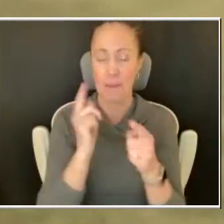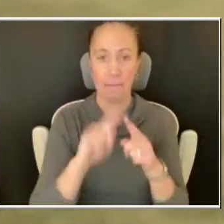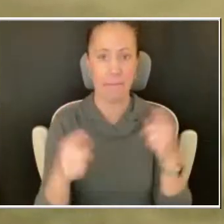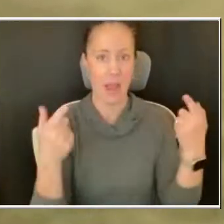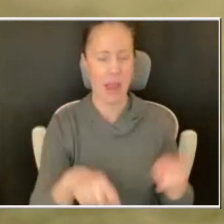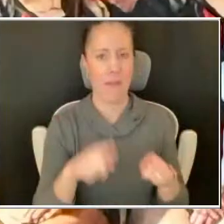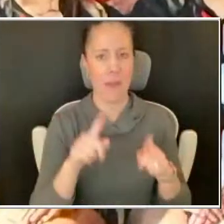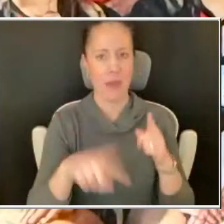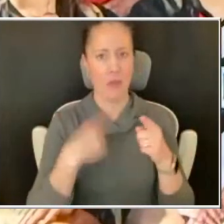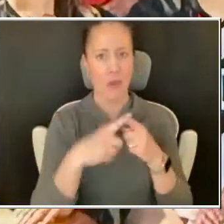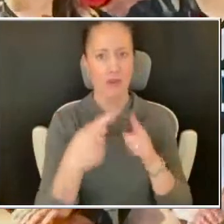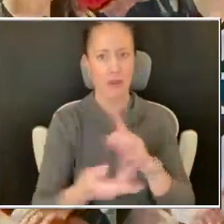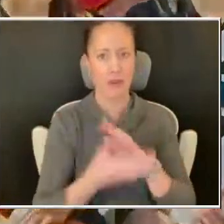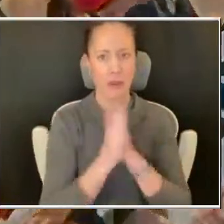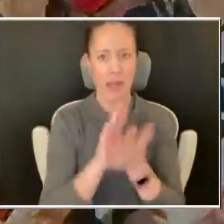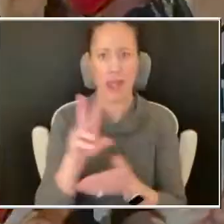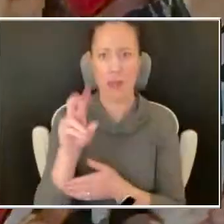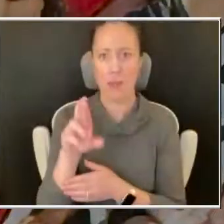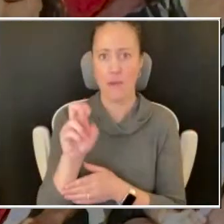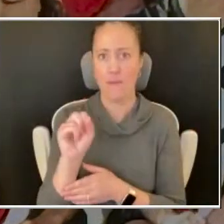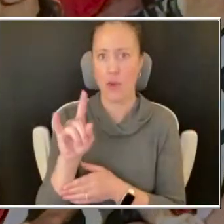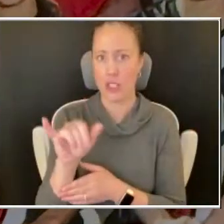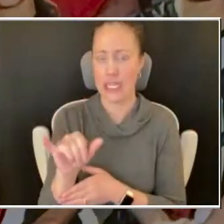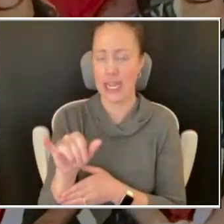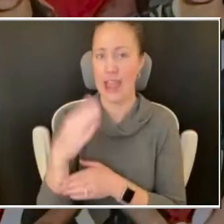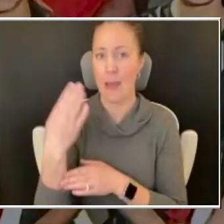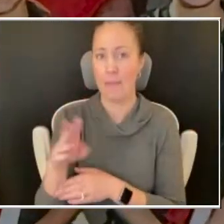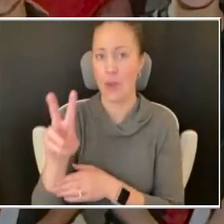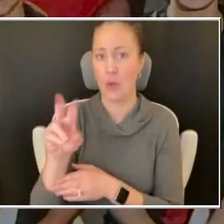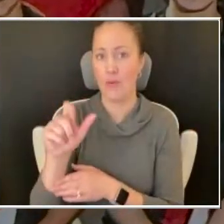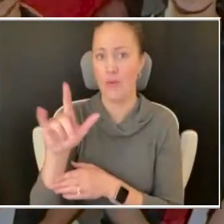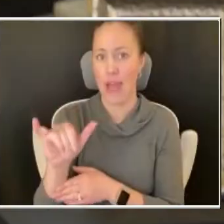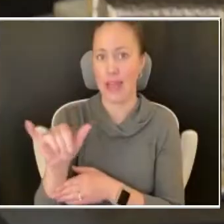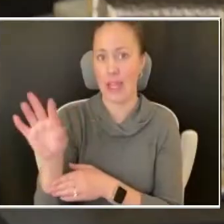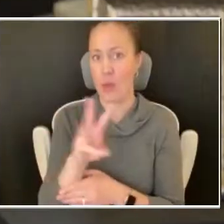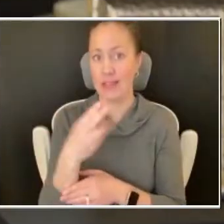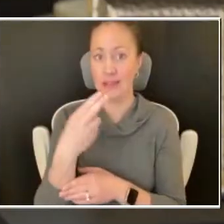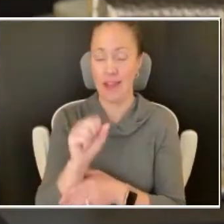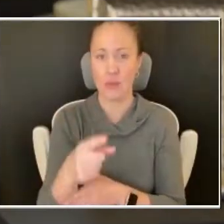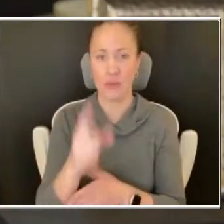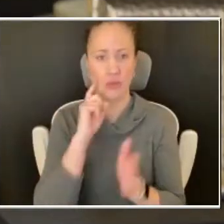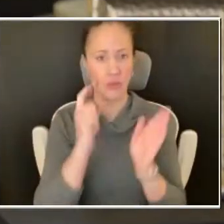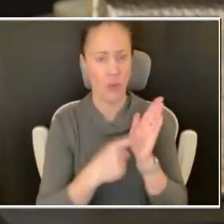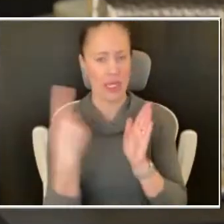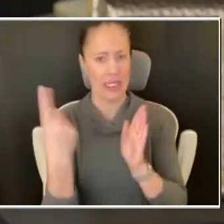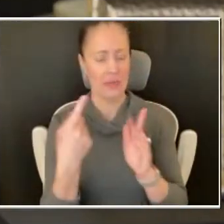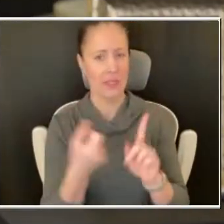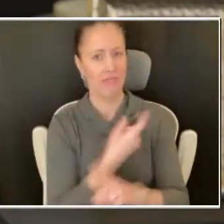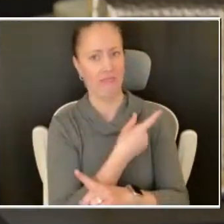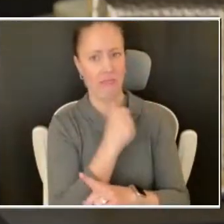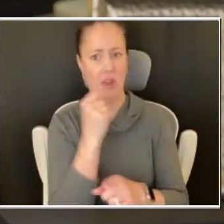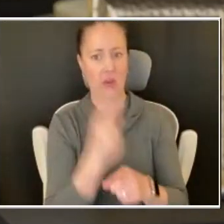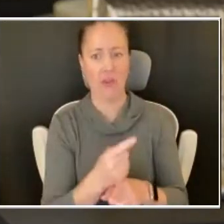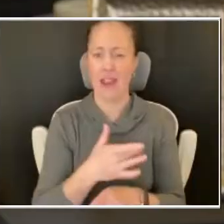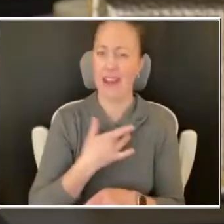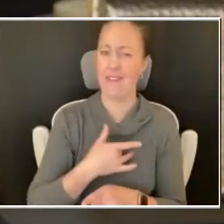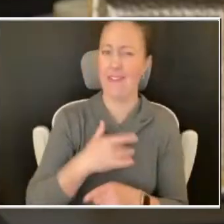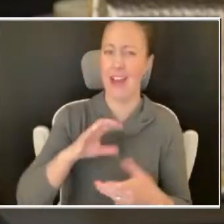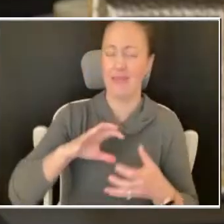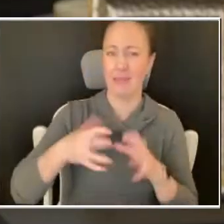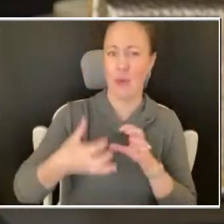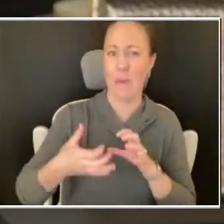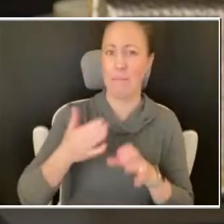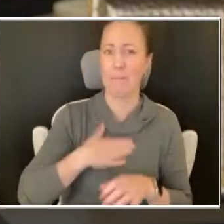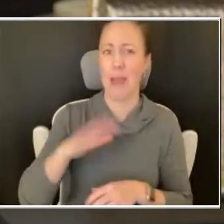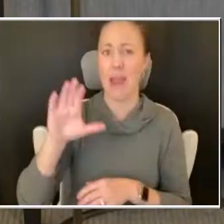as a freshman at Blue Valley West High School that Kate noticed something was off. I felt all of the cramping in my calves and kind of the feeling